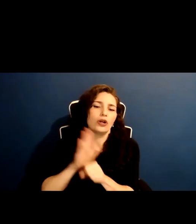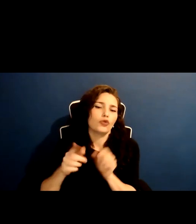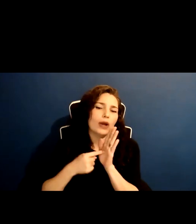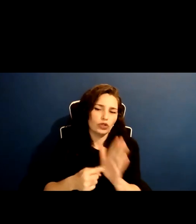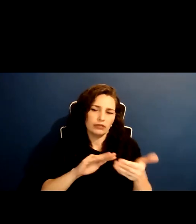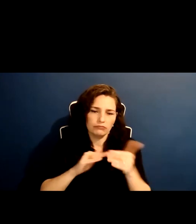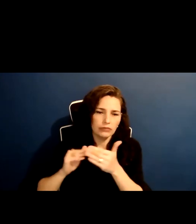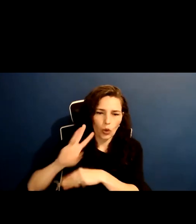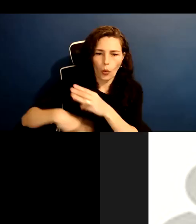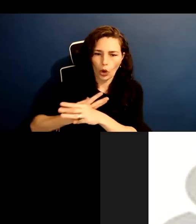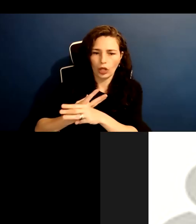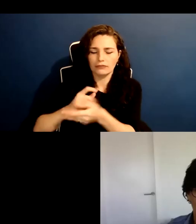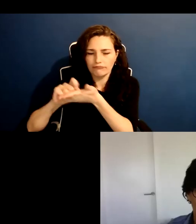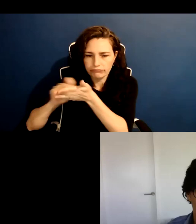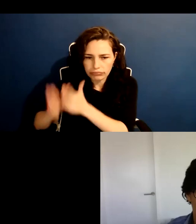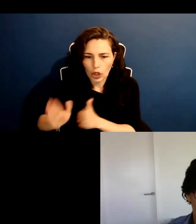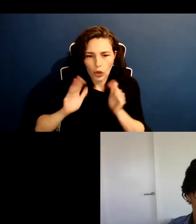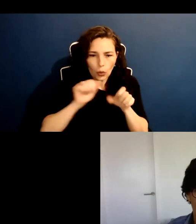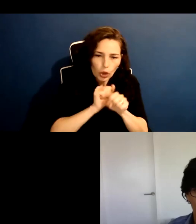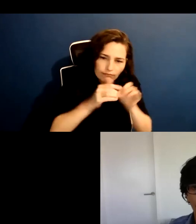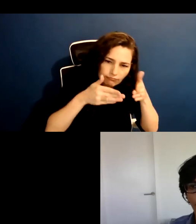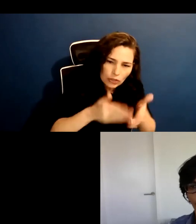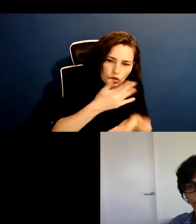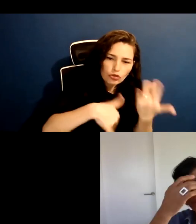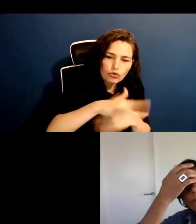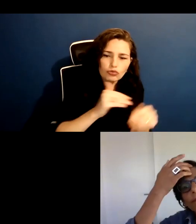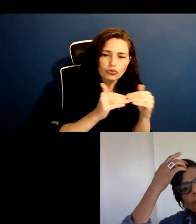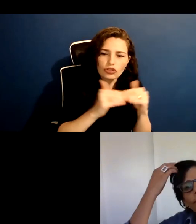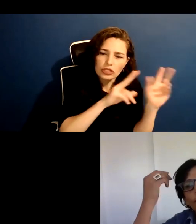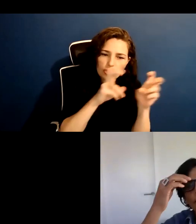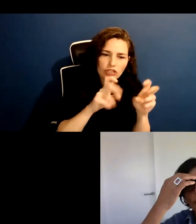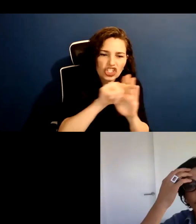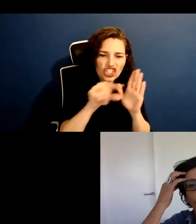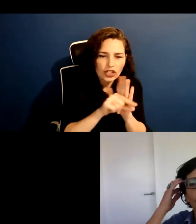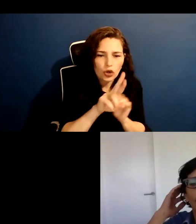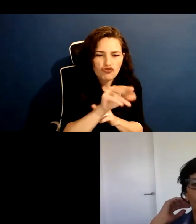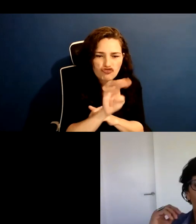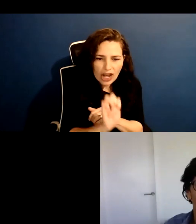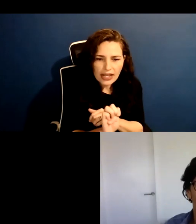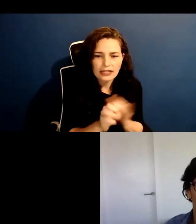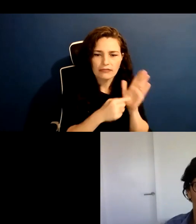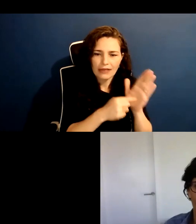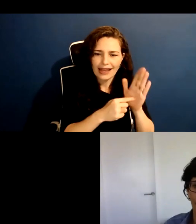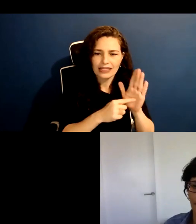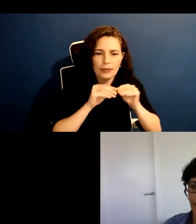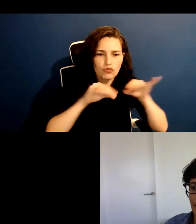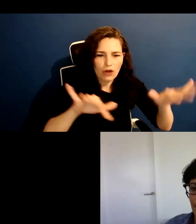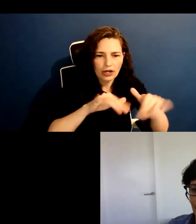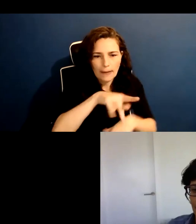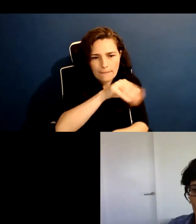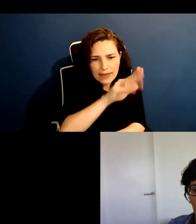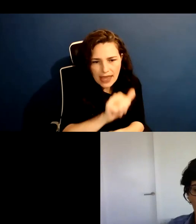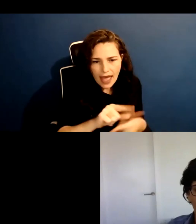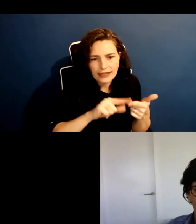social justice issues, gender race representation, and has been broadcast on PBS, Al Jazeera, NDTV, and